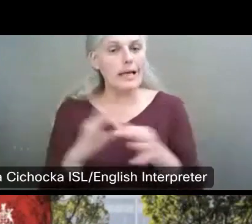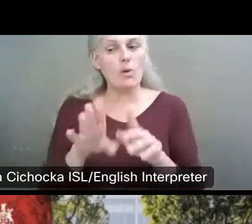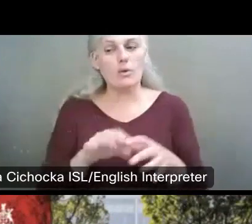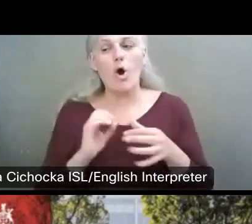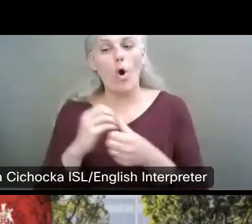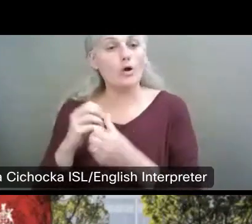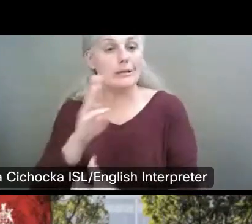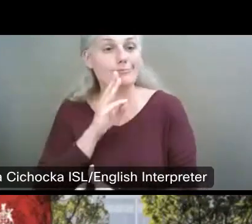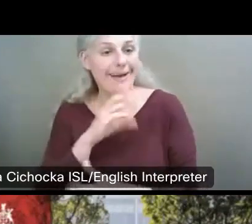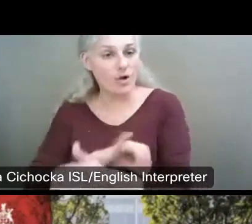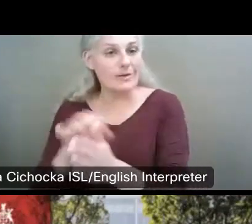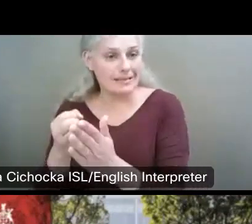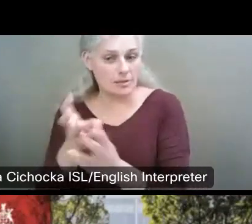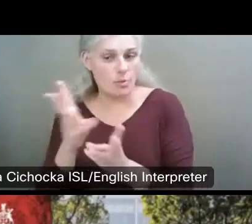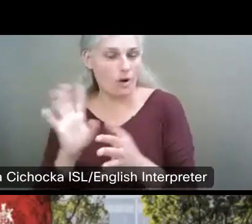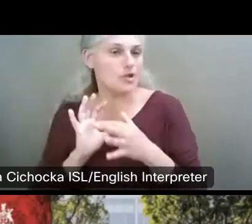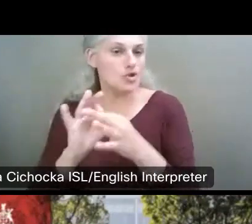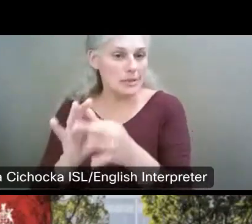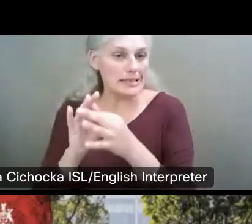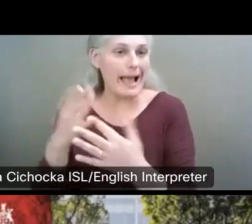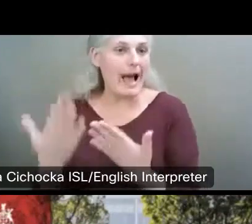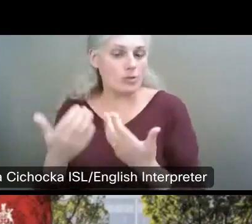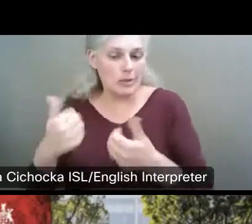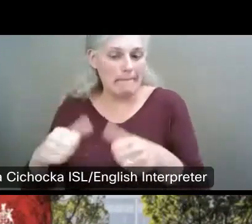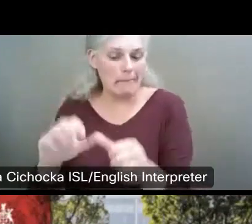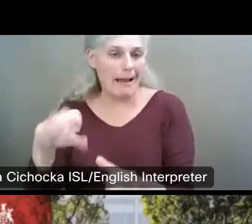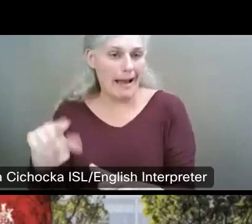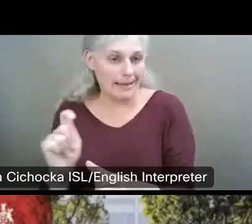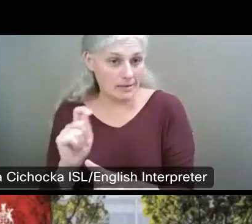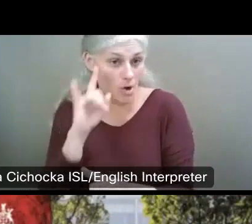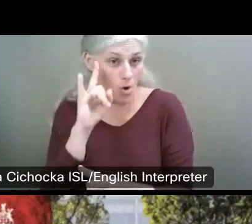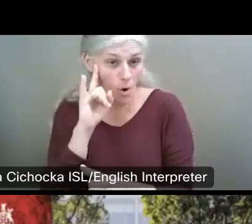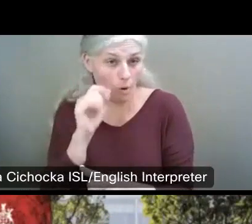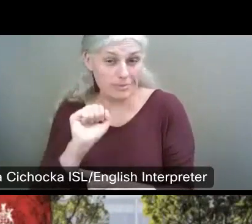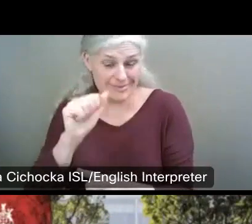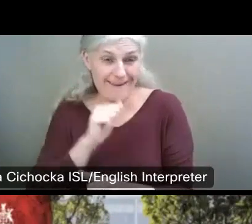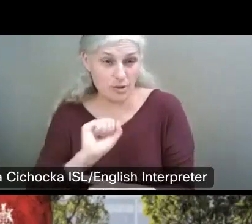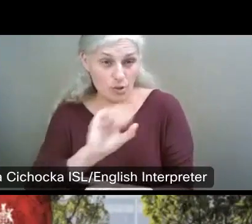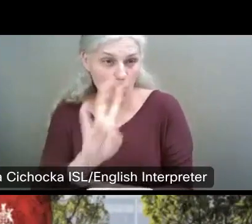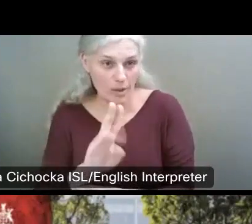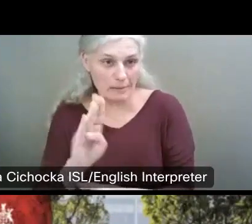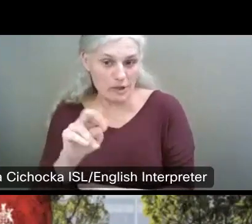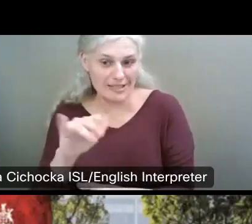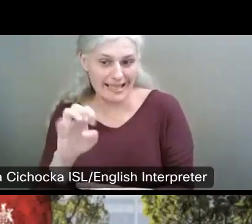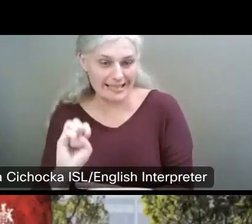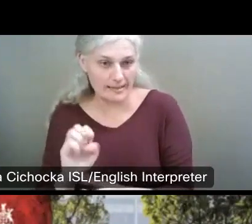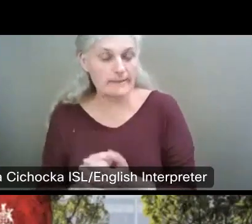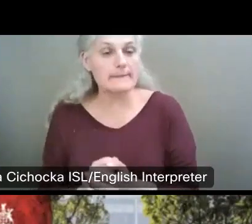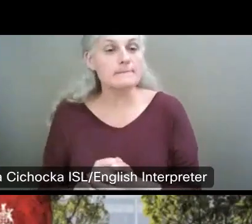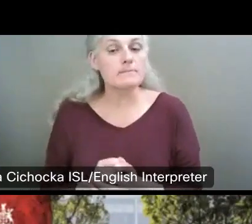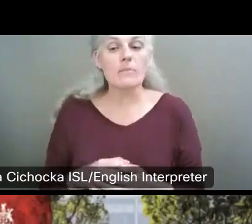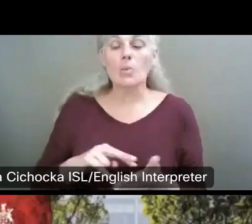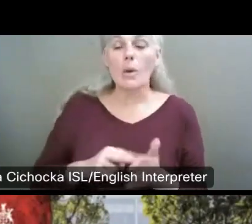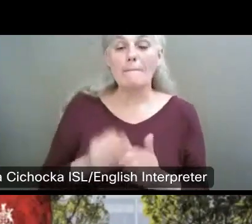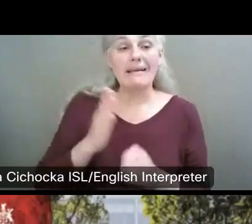providers as well in relation to the implementation of the Act. So I hope that answers your question, Bernadette. So I think we're just going to finish off there